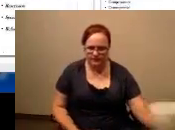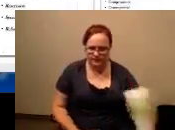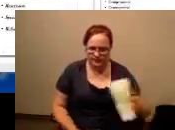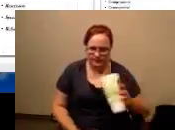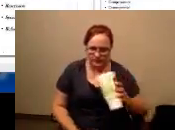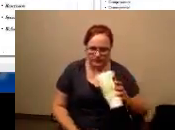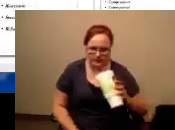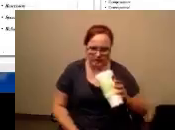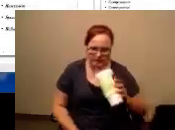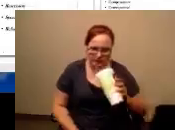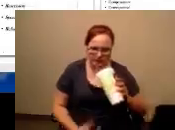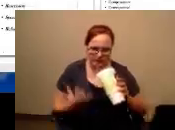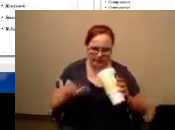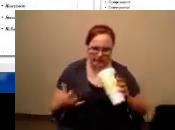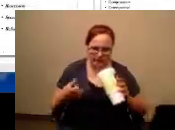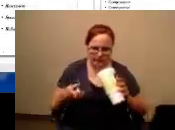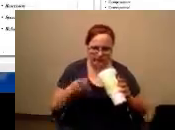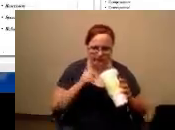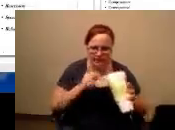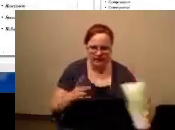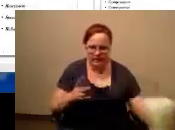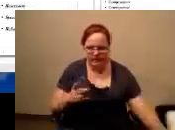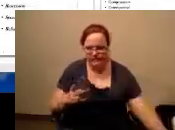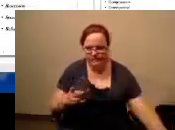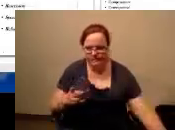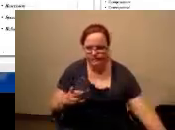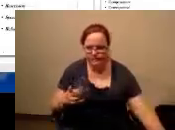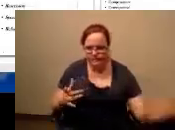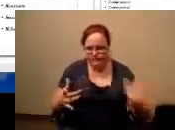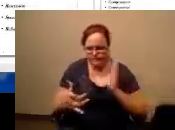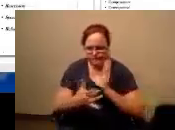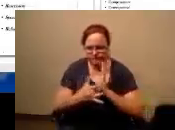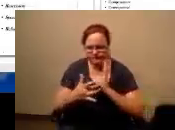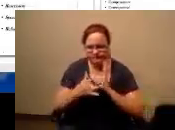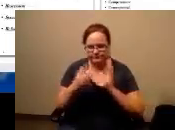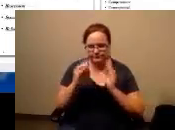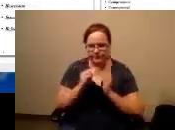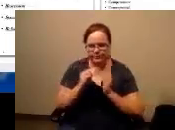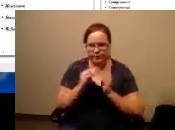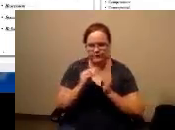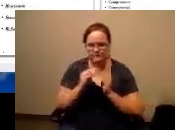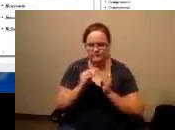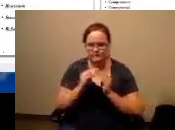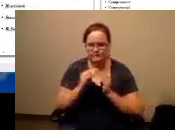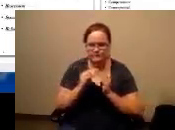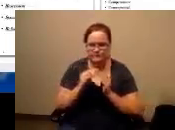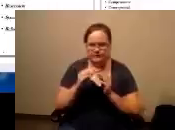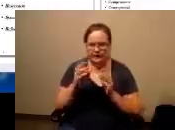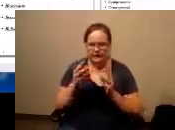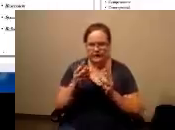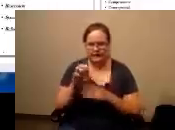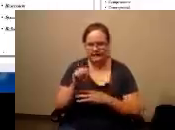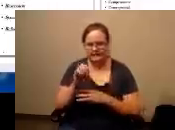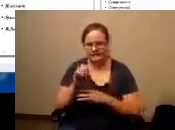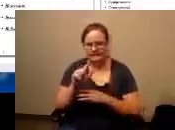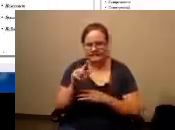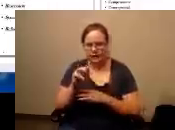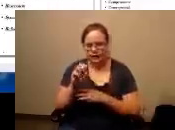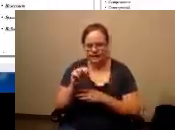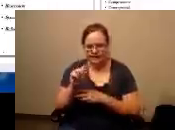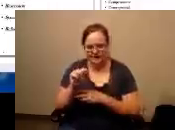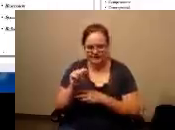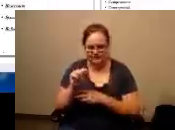Now, this is technically more of a settlement issue than it is a defense, but it's a very important concept I want you to